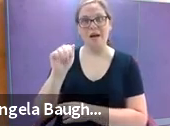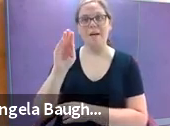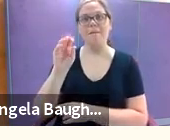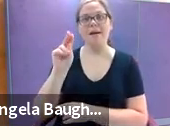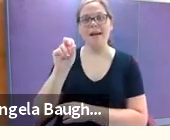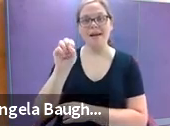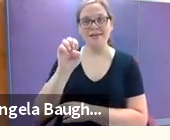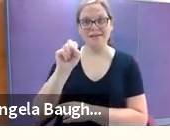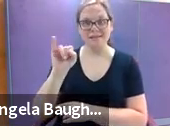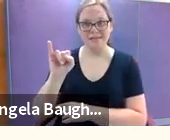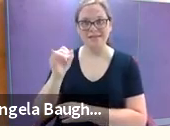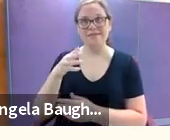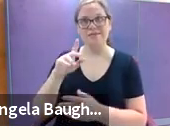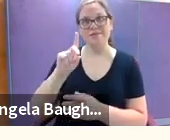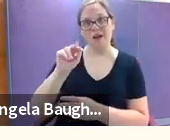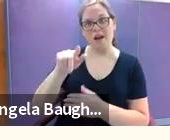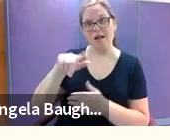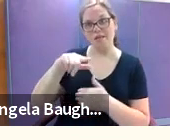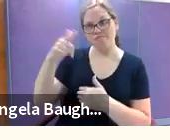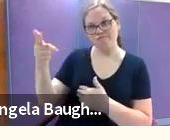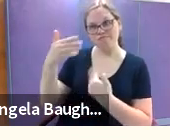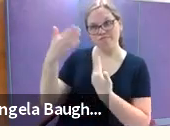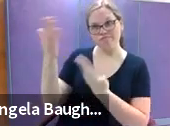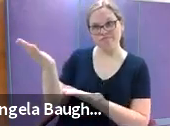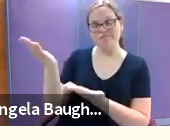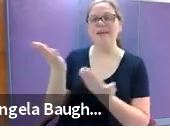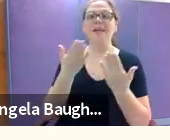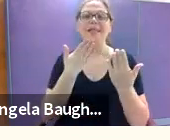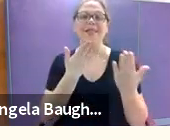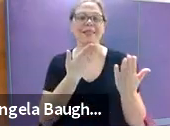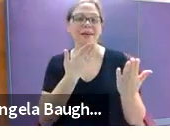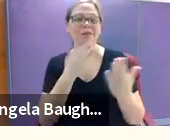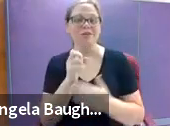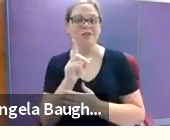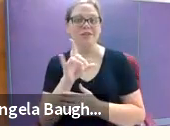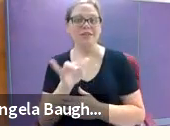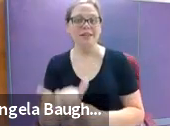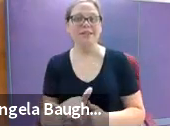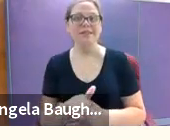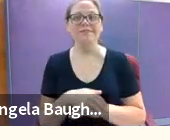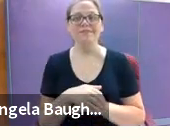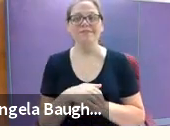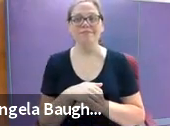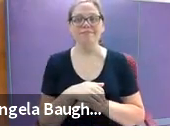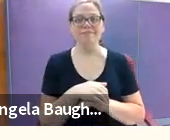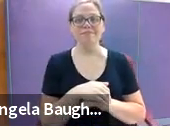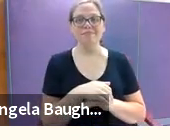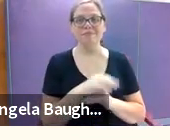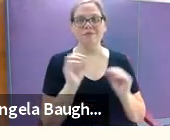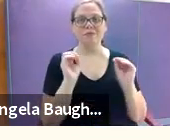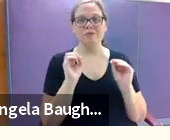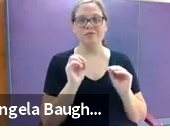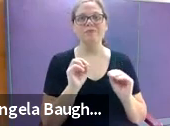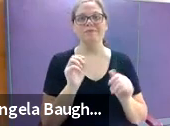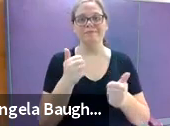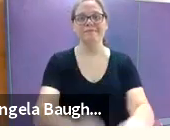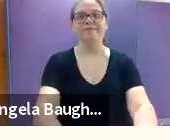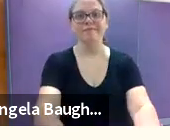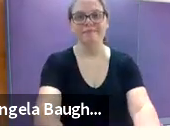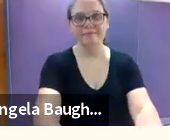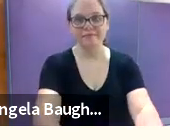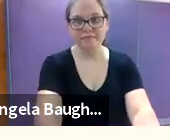will turn it over to you. Thank you, Shirley. No presentation. You all should have the